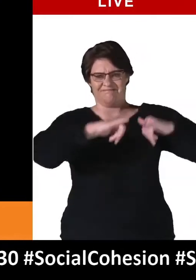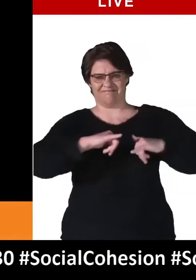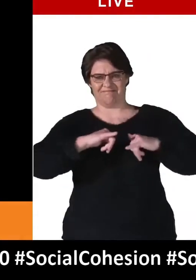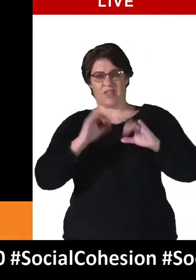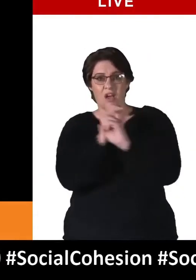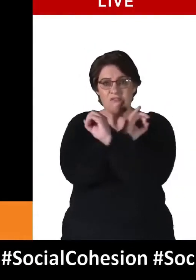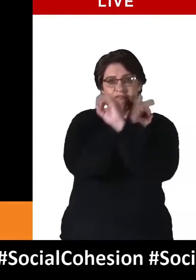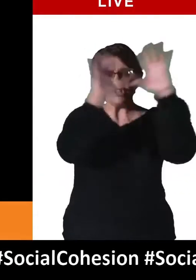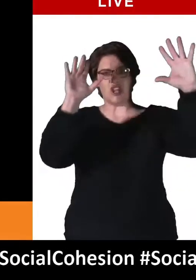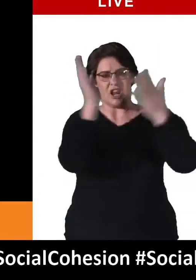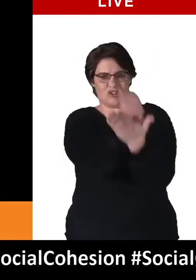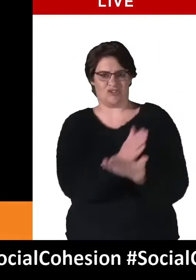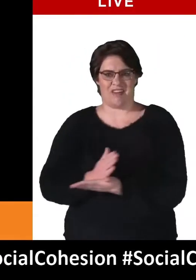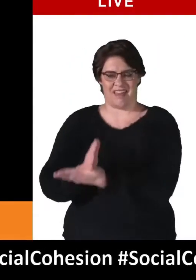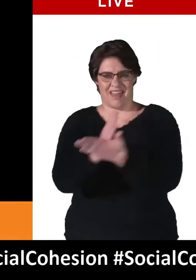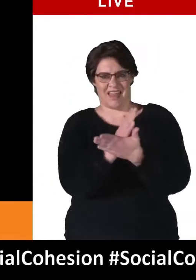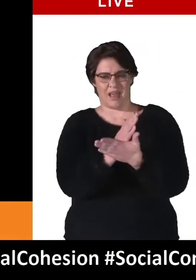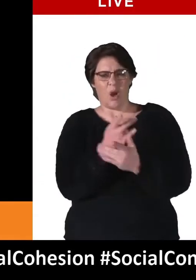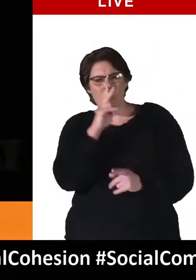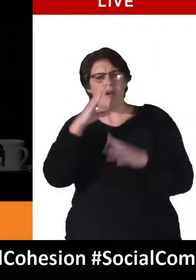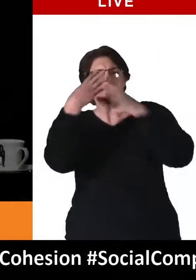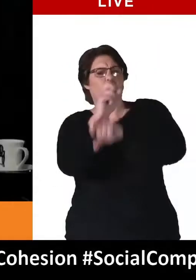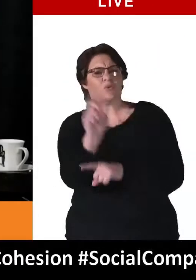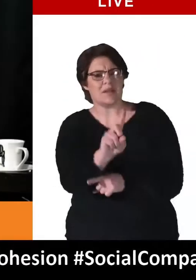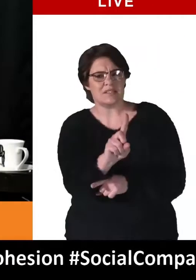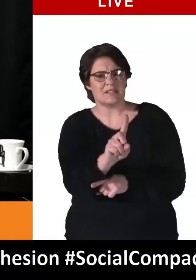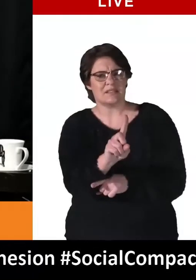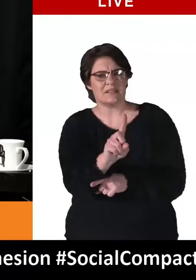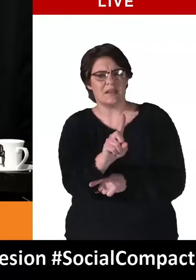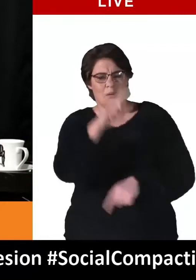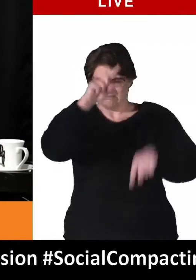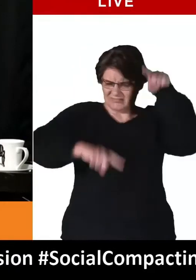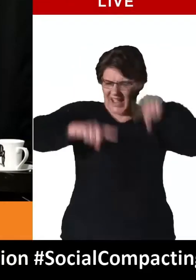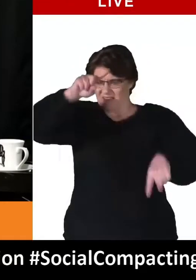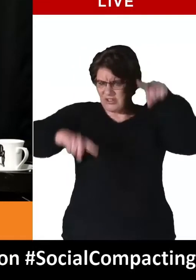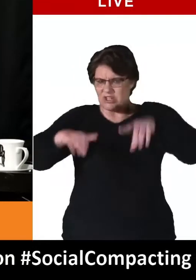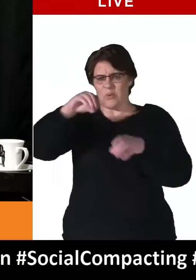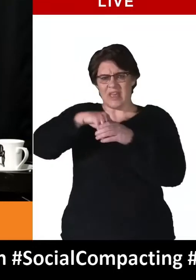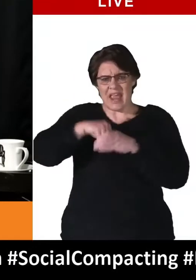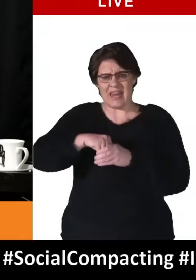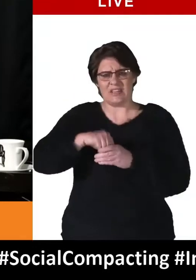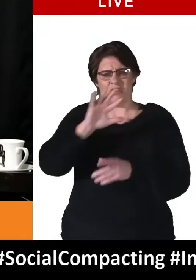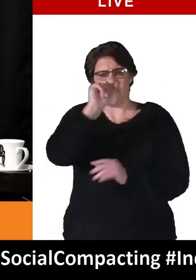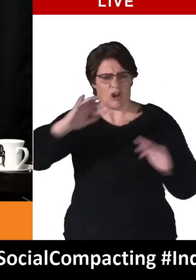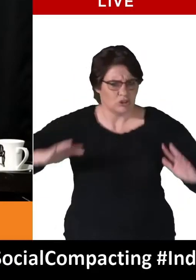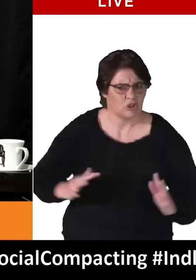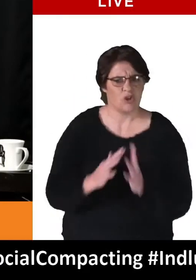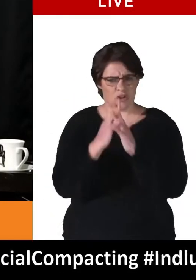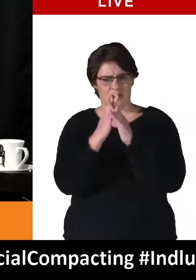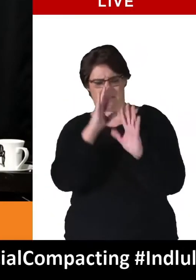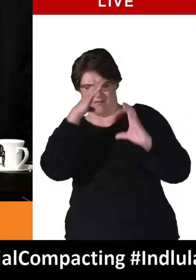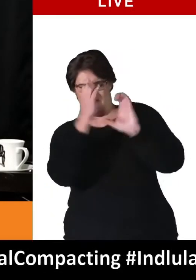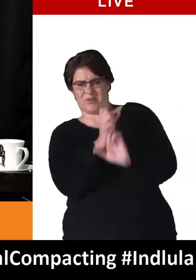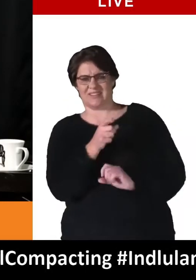vision by focusing on the recognition of our diversity and solidarity as